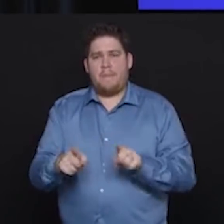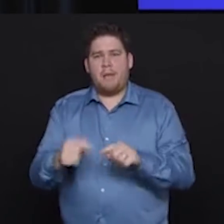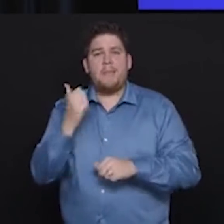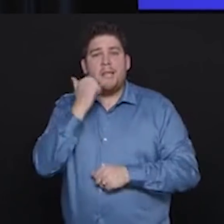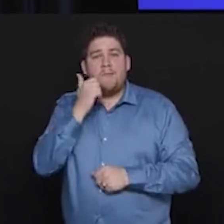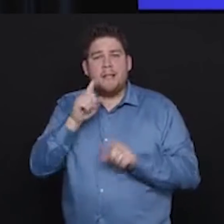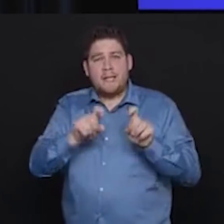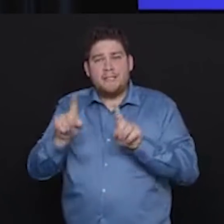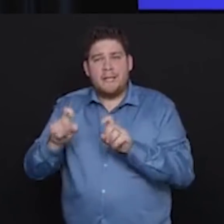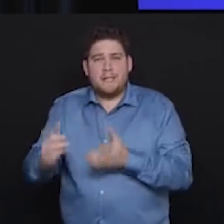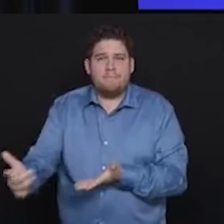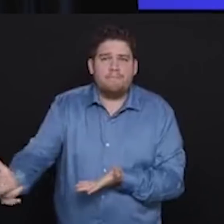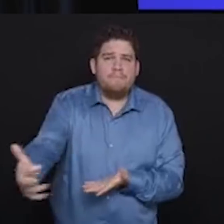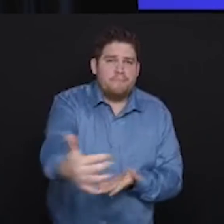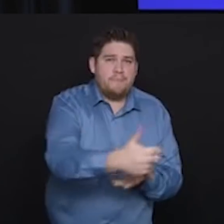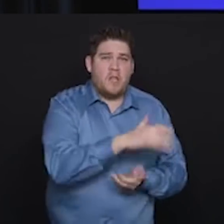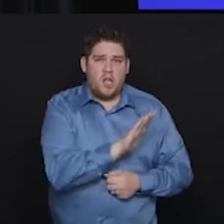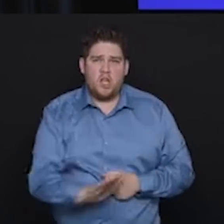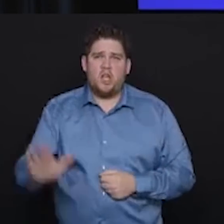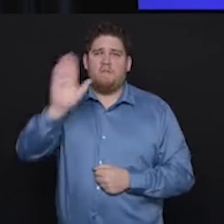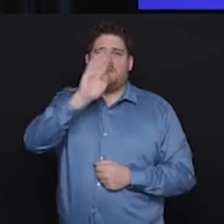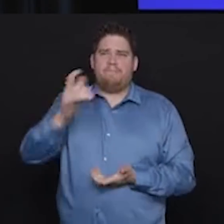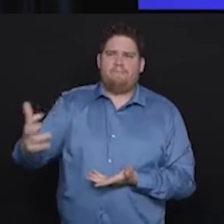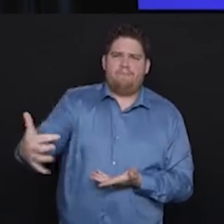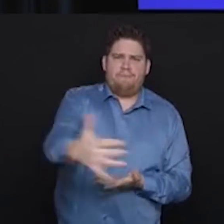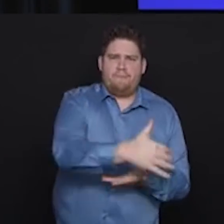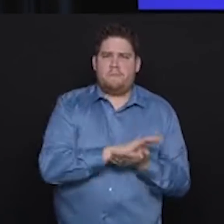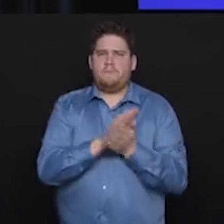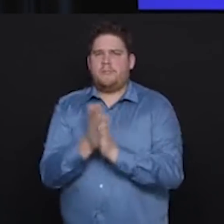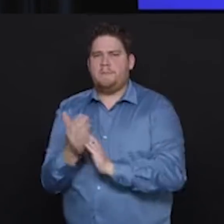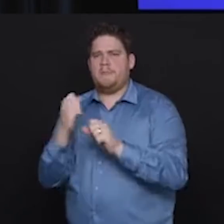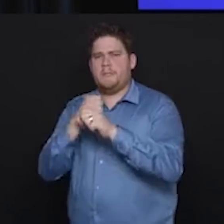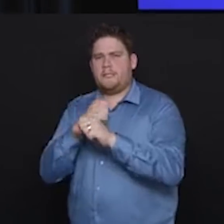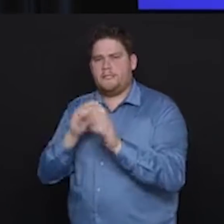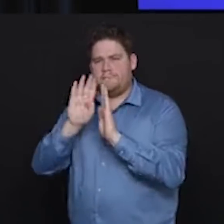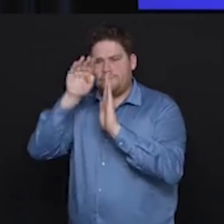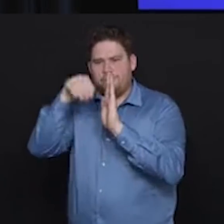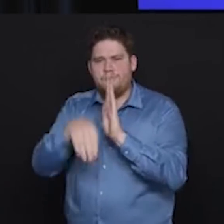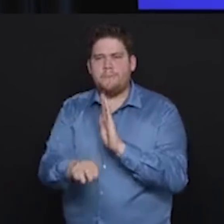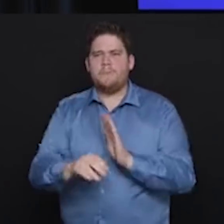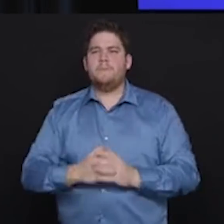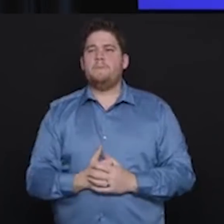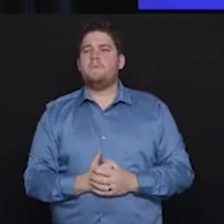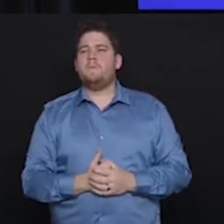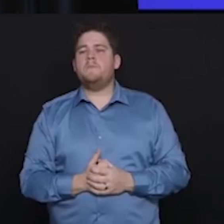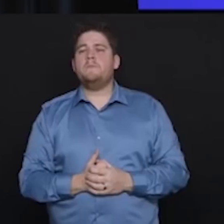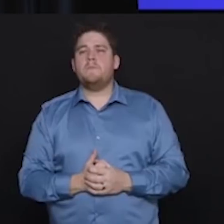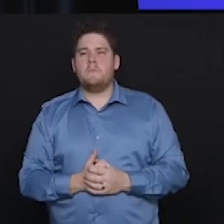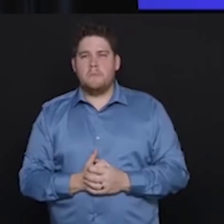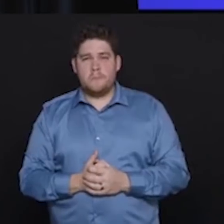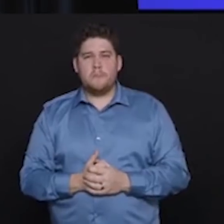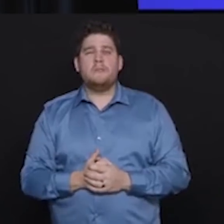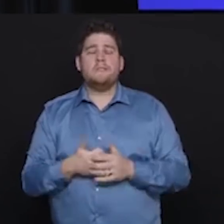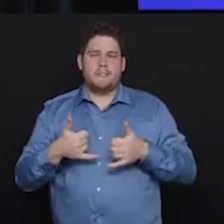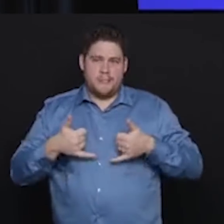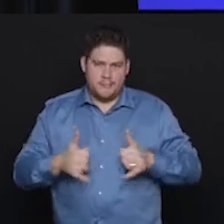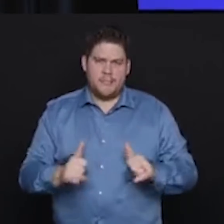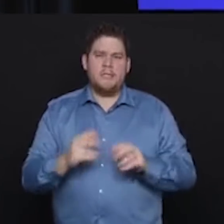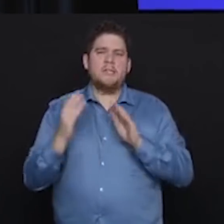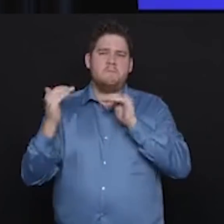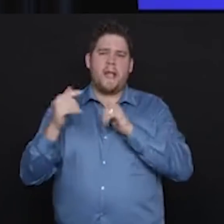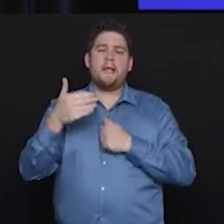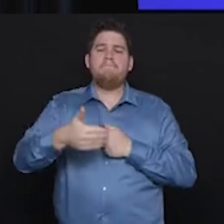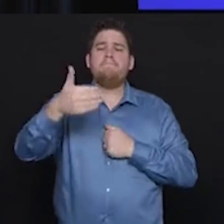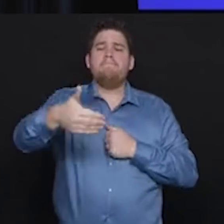to mean that there are still people who are going to develop this disease over the coming 2 weeks. But if all of us have